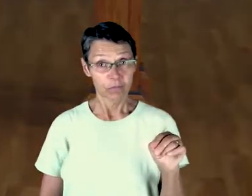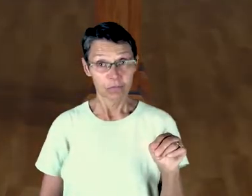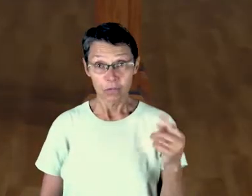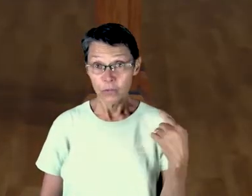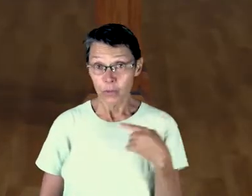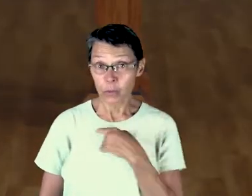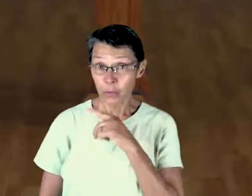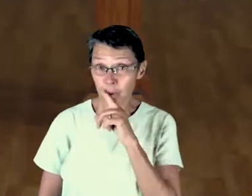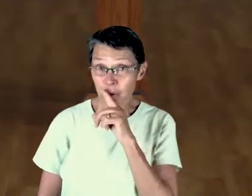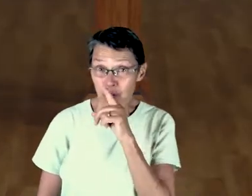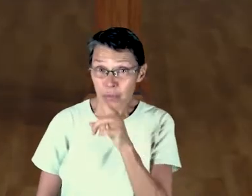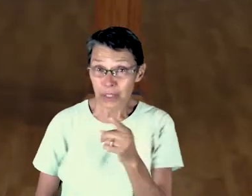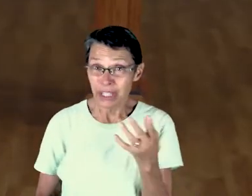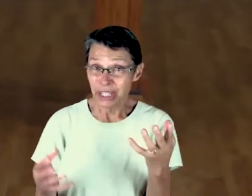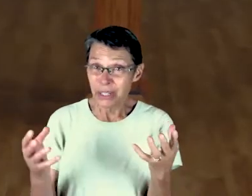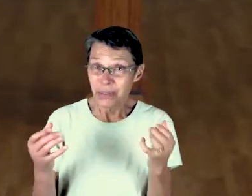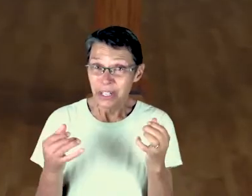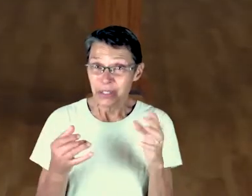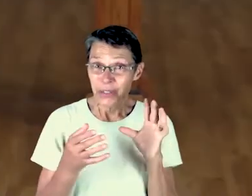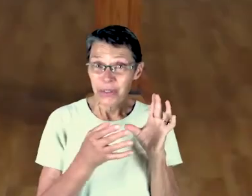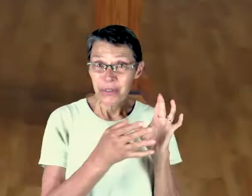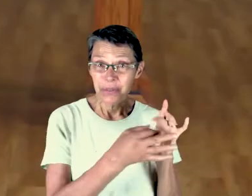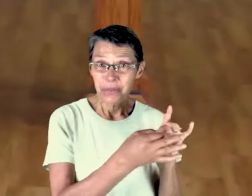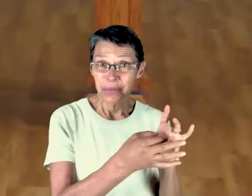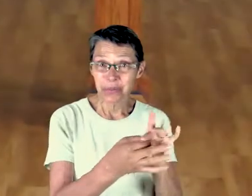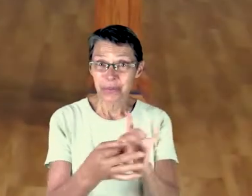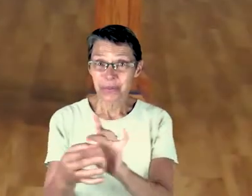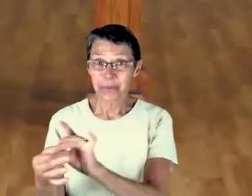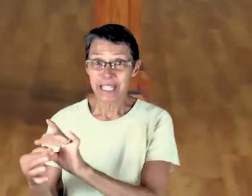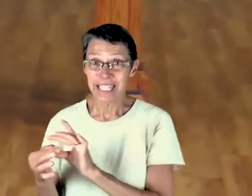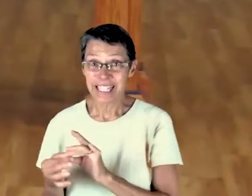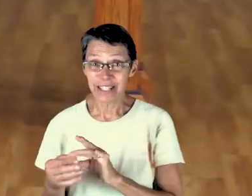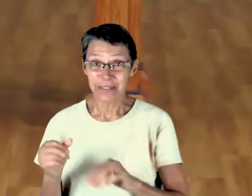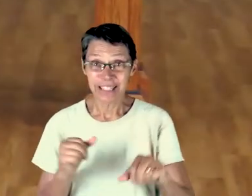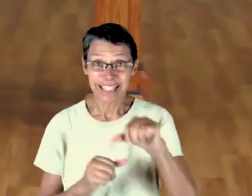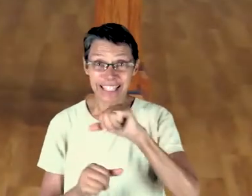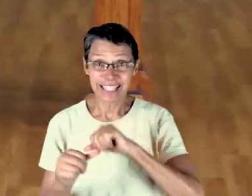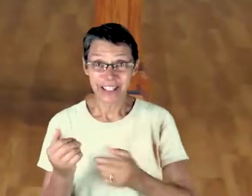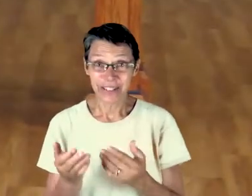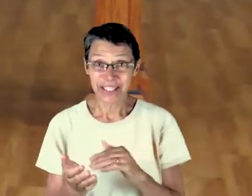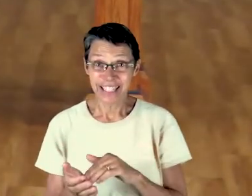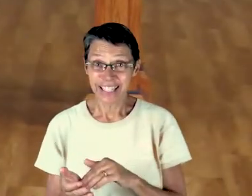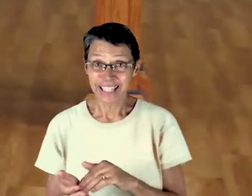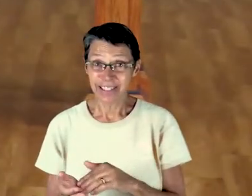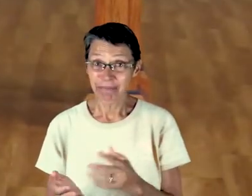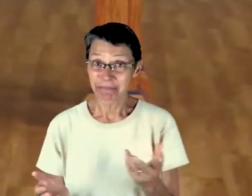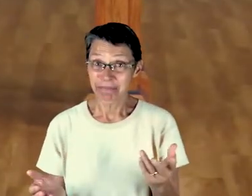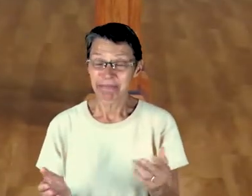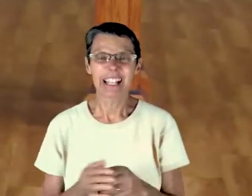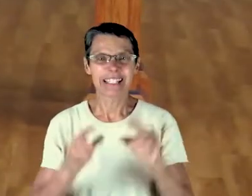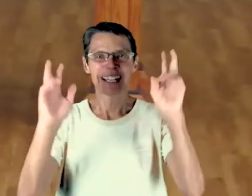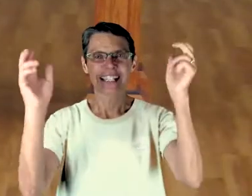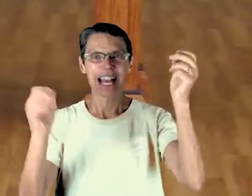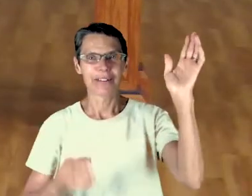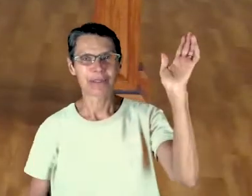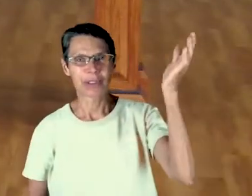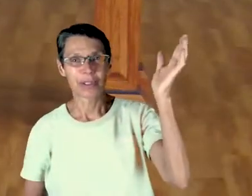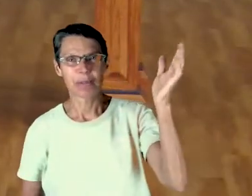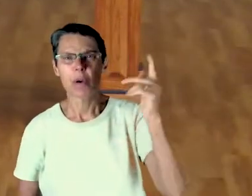with one another? That's the title of the sermon. What next? Reconnecting with each